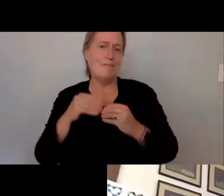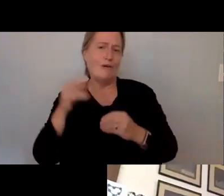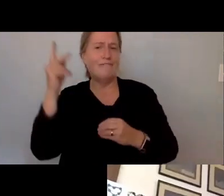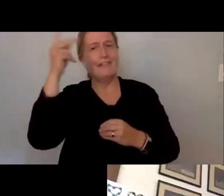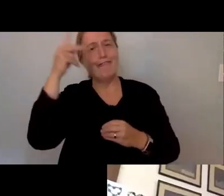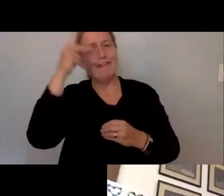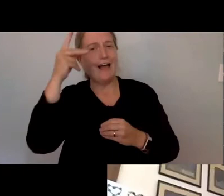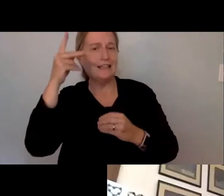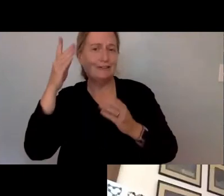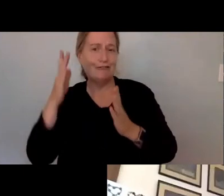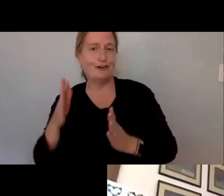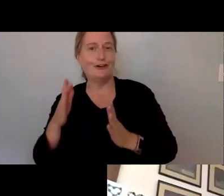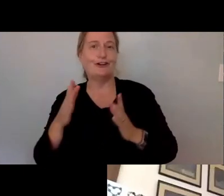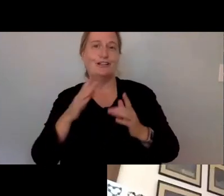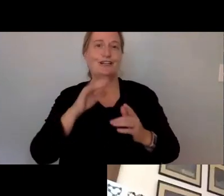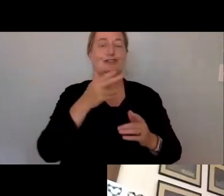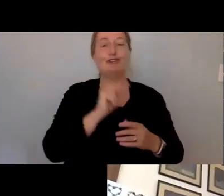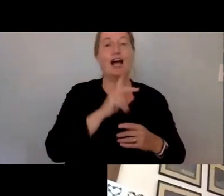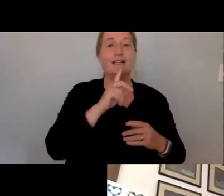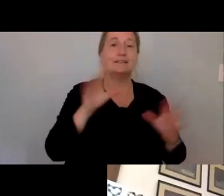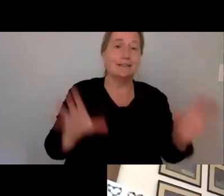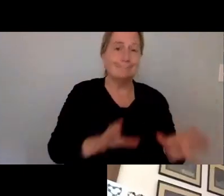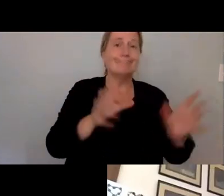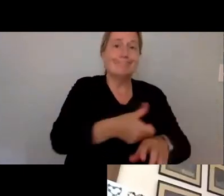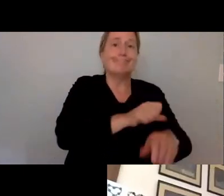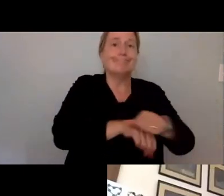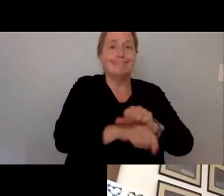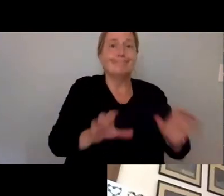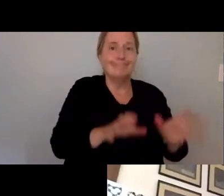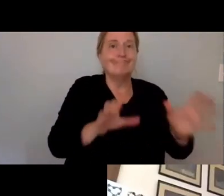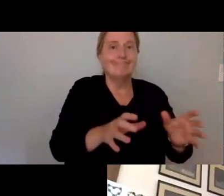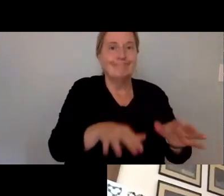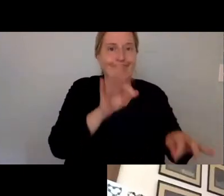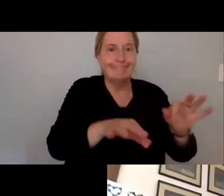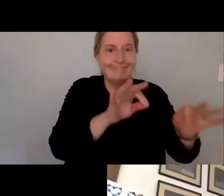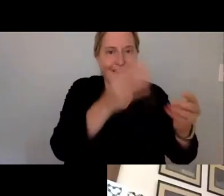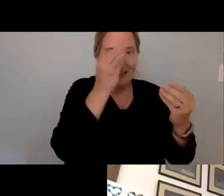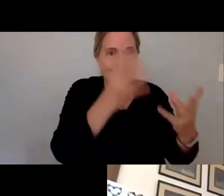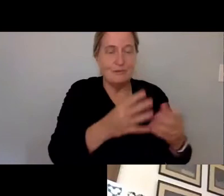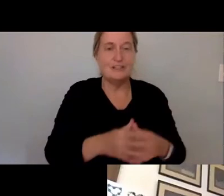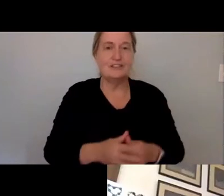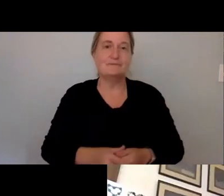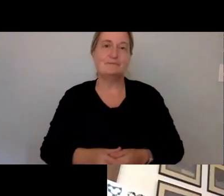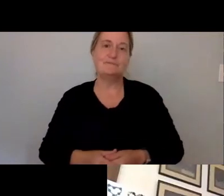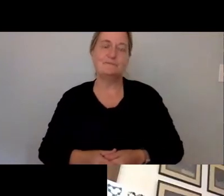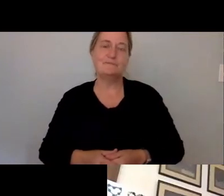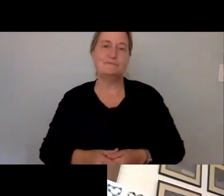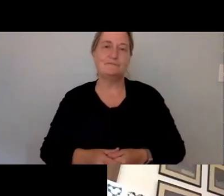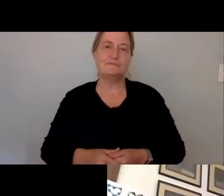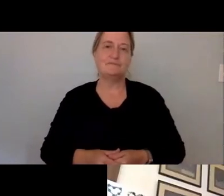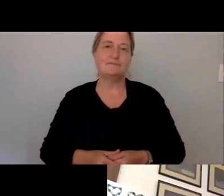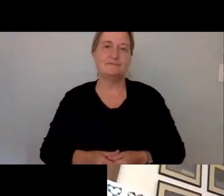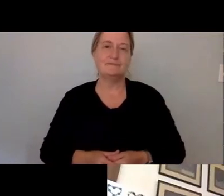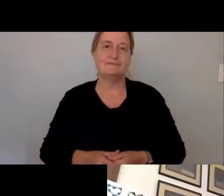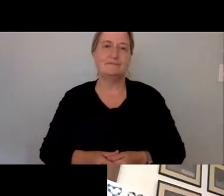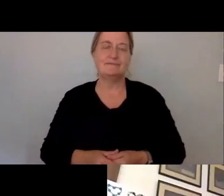And those taking master's level or doctor levels courses, John would be happy to come back and fill up a few hours with his thoughts, and you could write a great paper out of that.